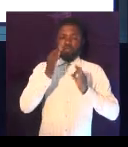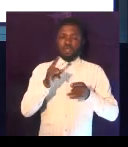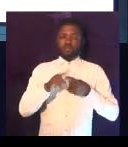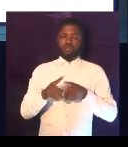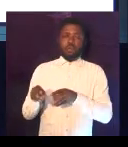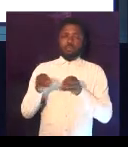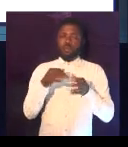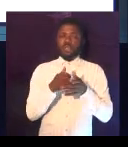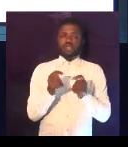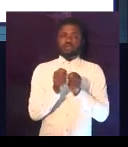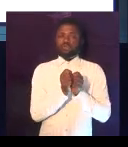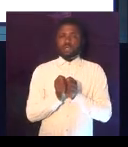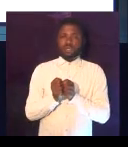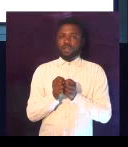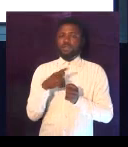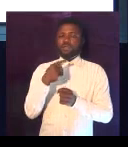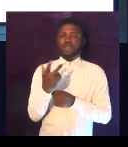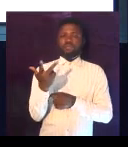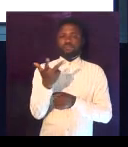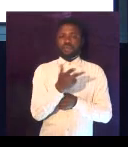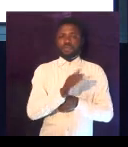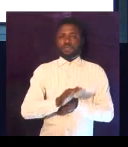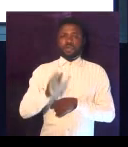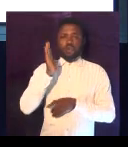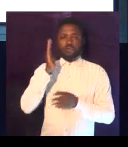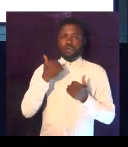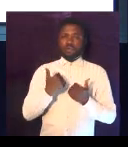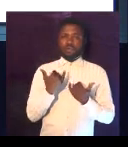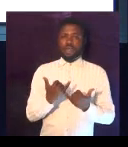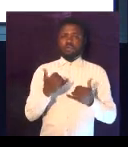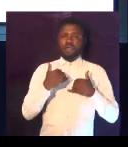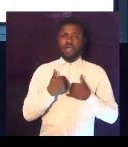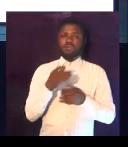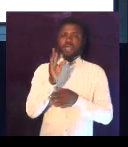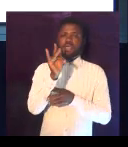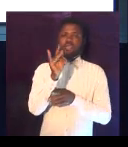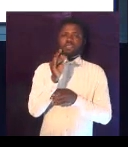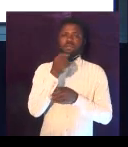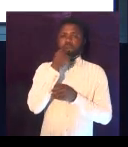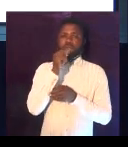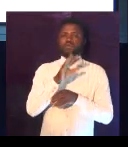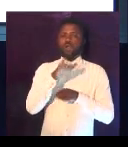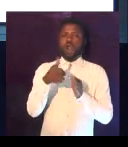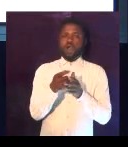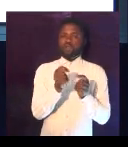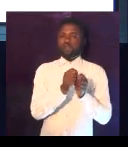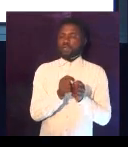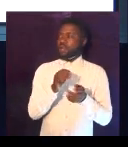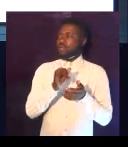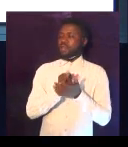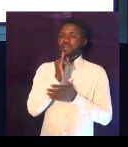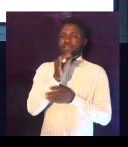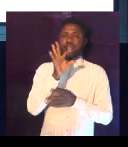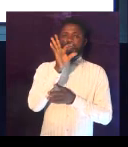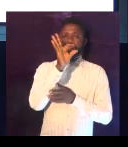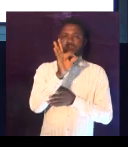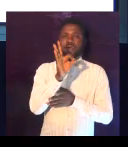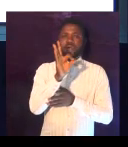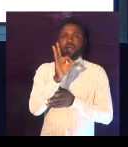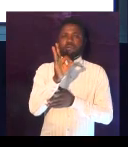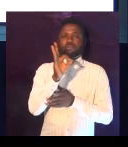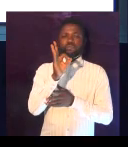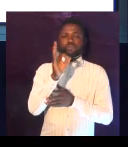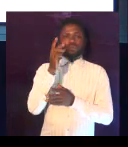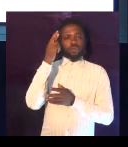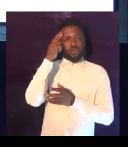if they decide to put their pencils together, the 3 children will now have 18 pencils all together. That is